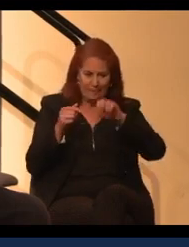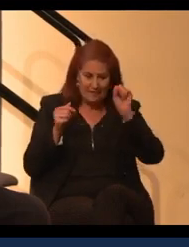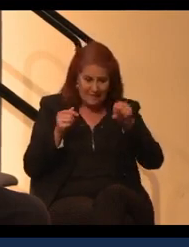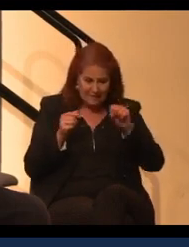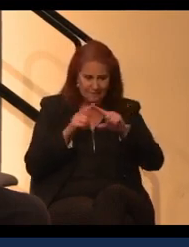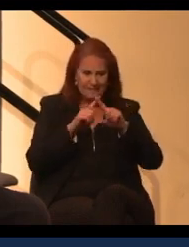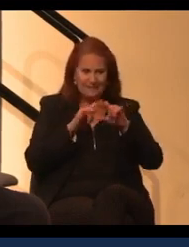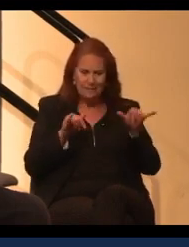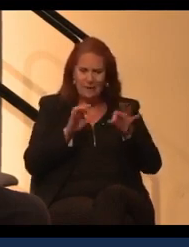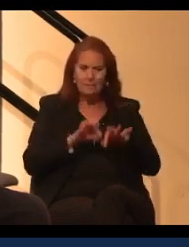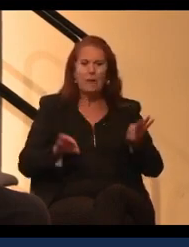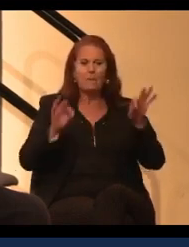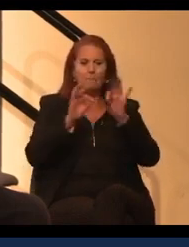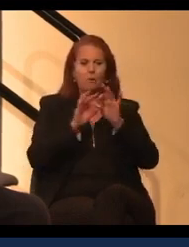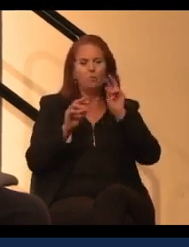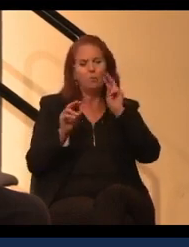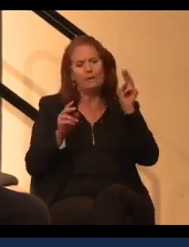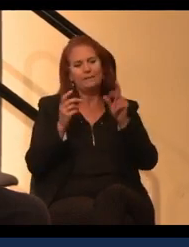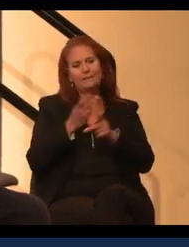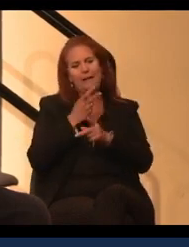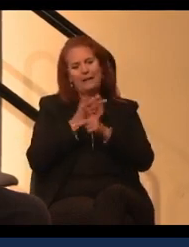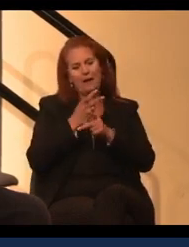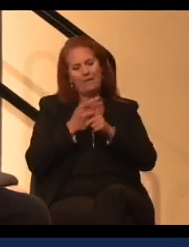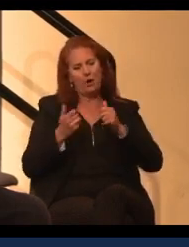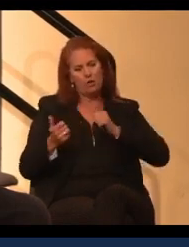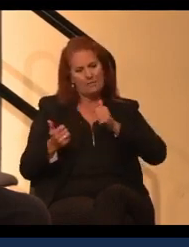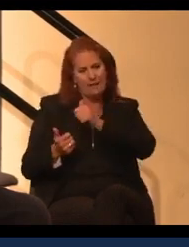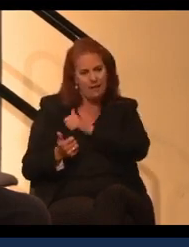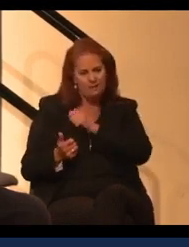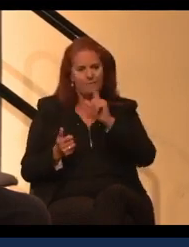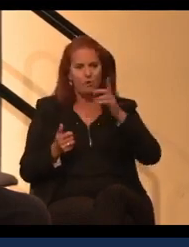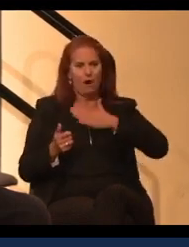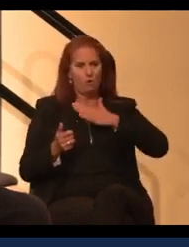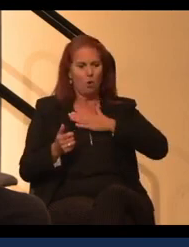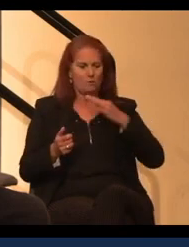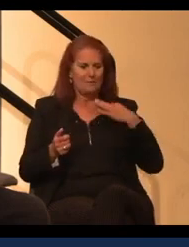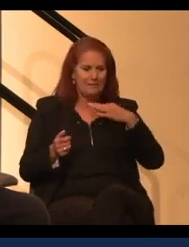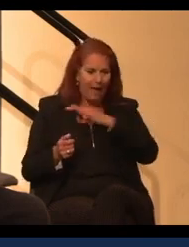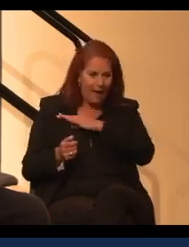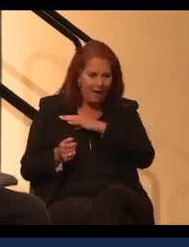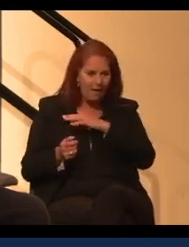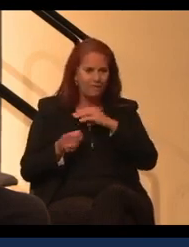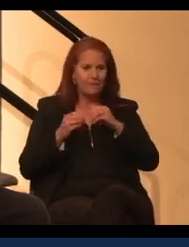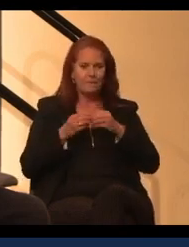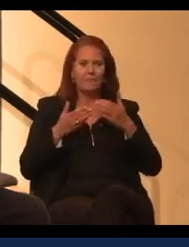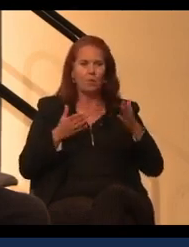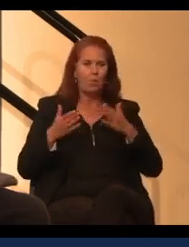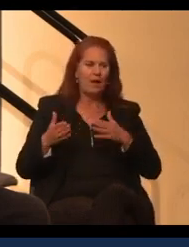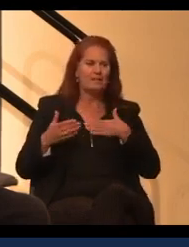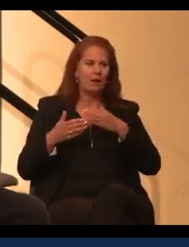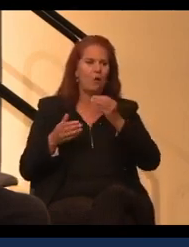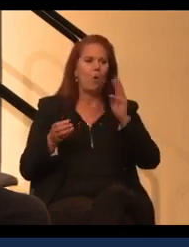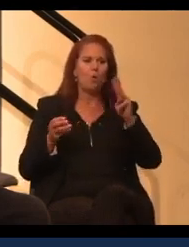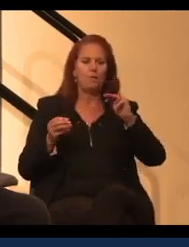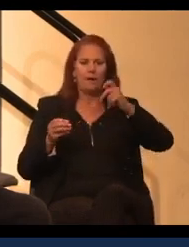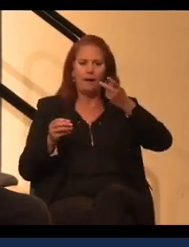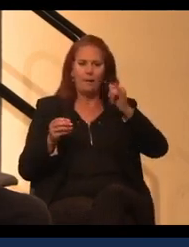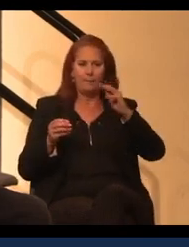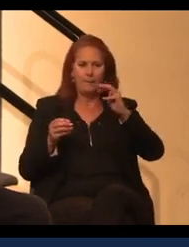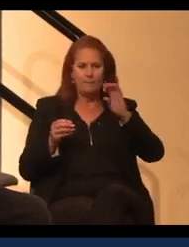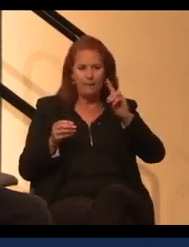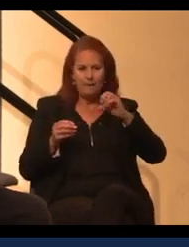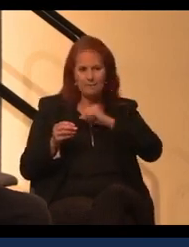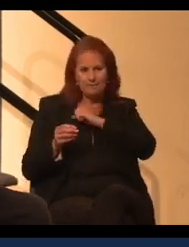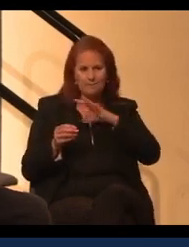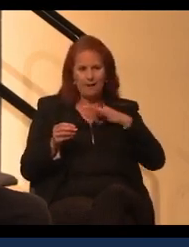it's also important that we take care of ourselves, for our own staff in ways our own ISPMED staff being